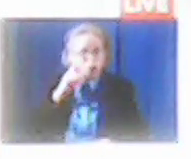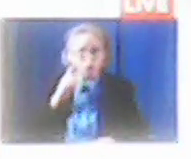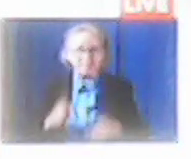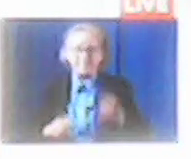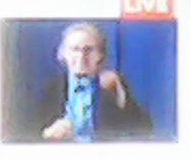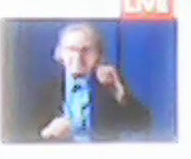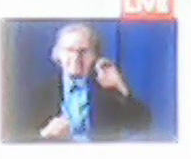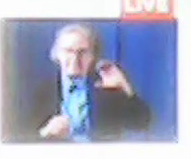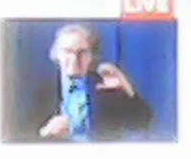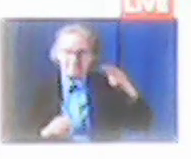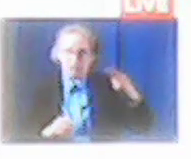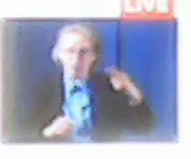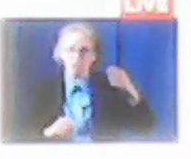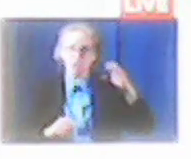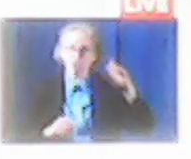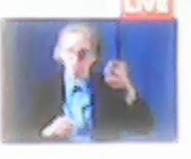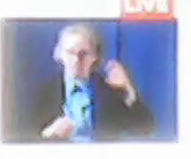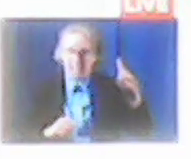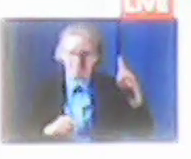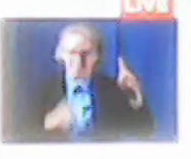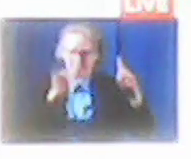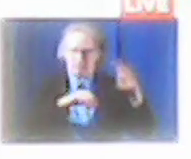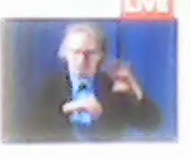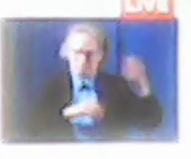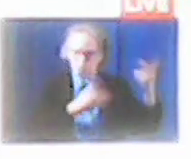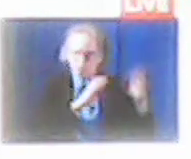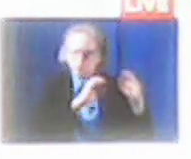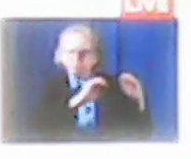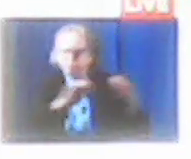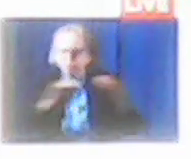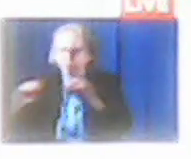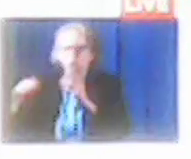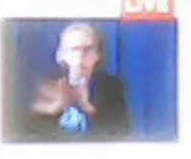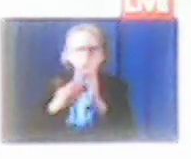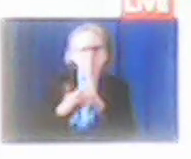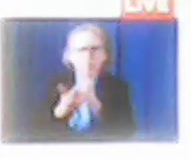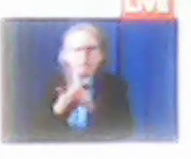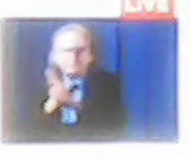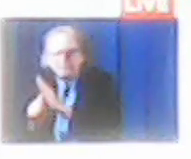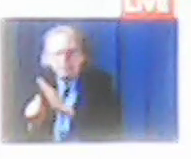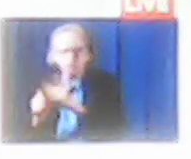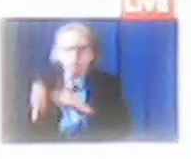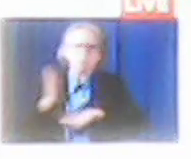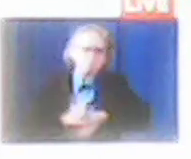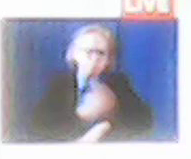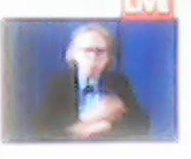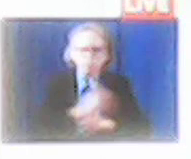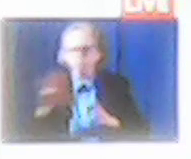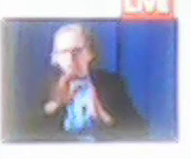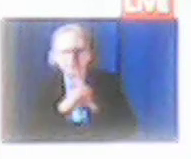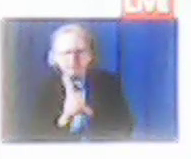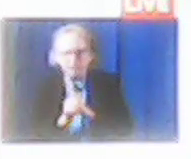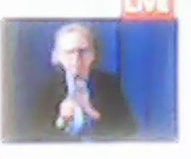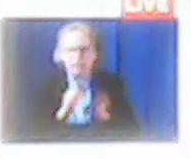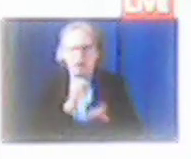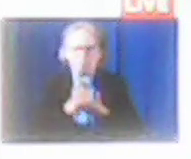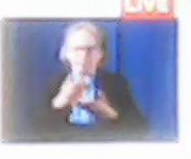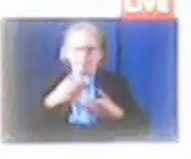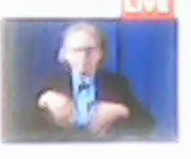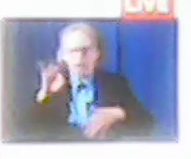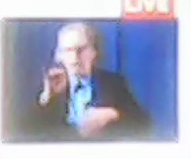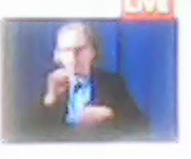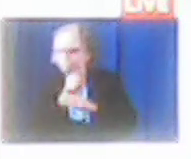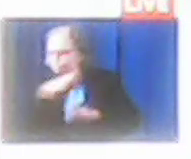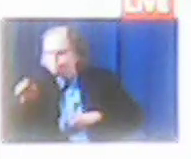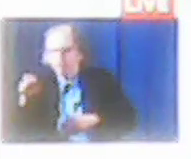and sports fronts. And let me start with the launch of IMAP, which is a job training program. Many